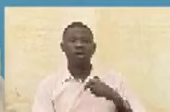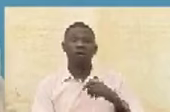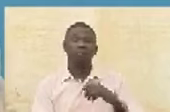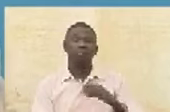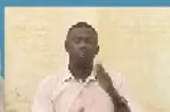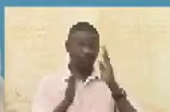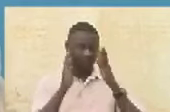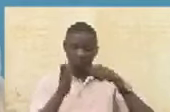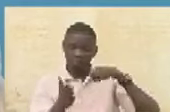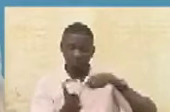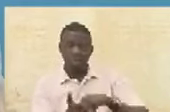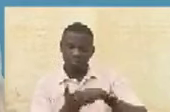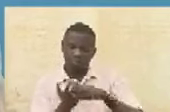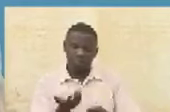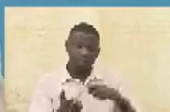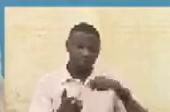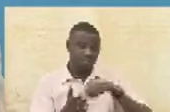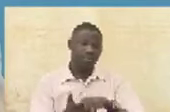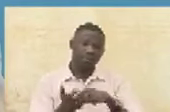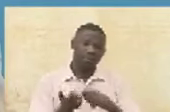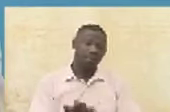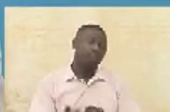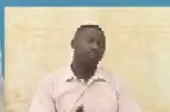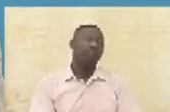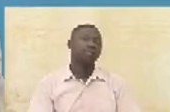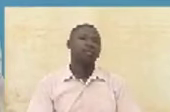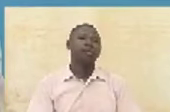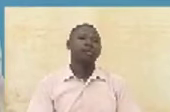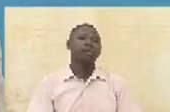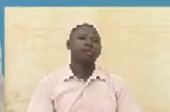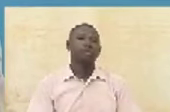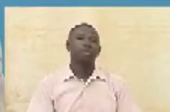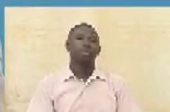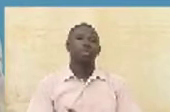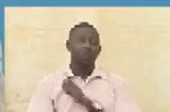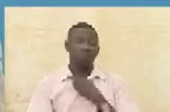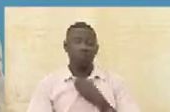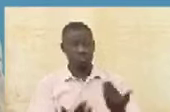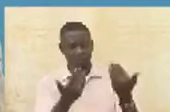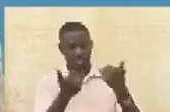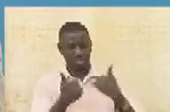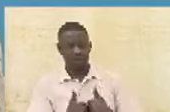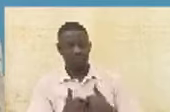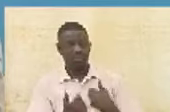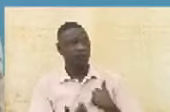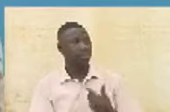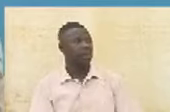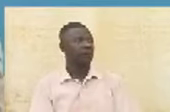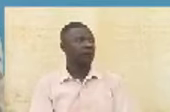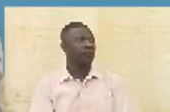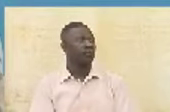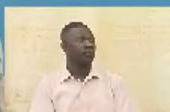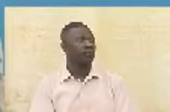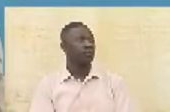were breaking these groundnuts. When they brought it for me,